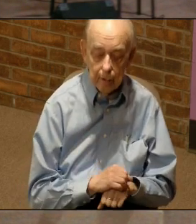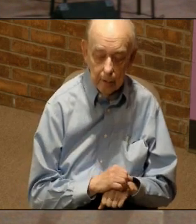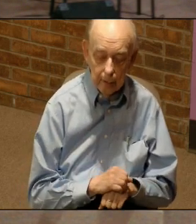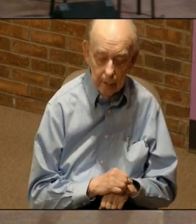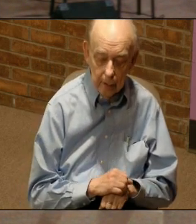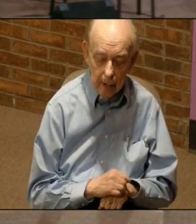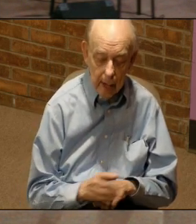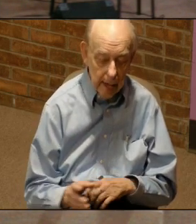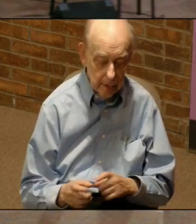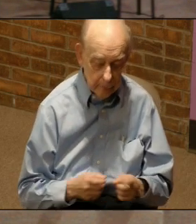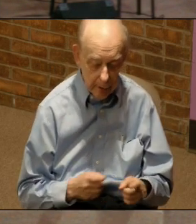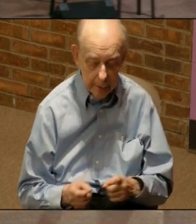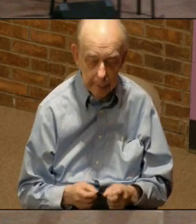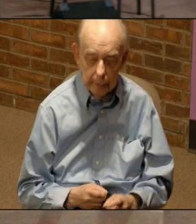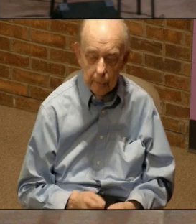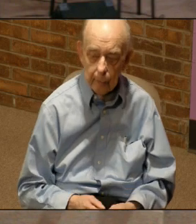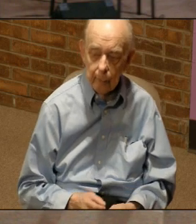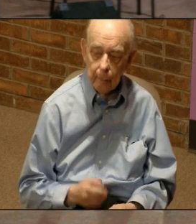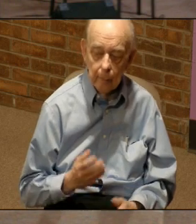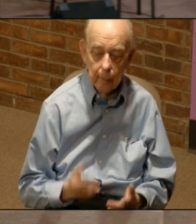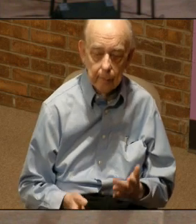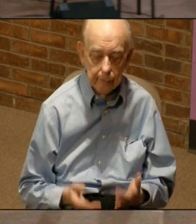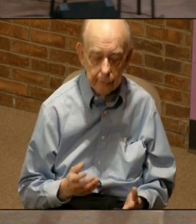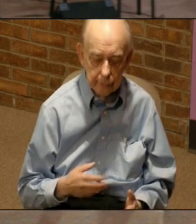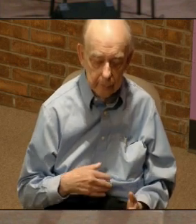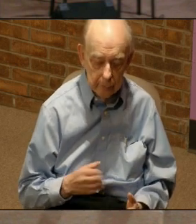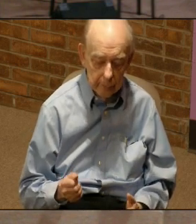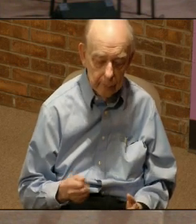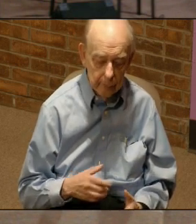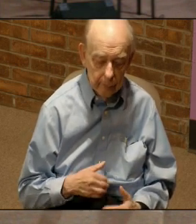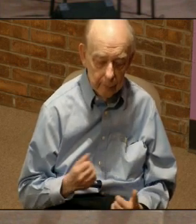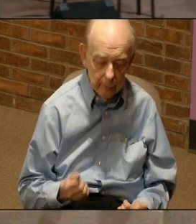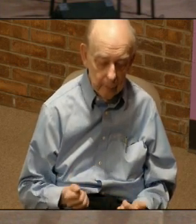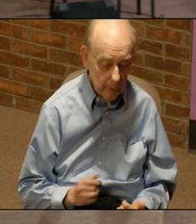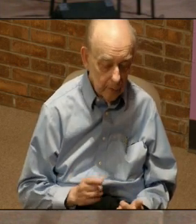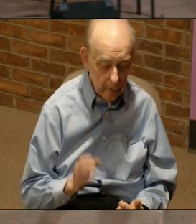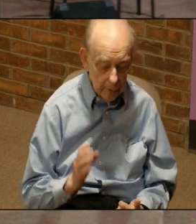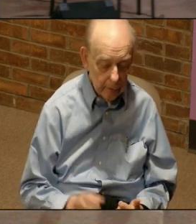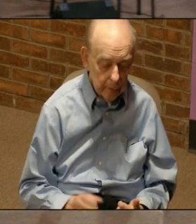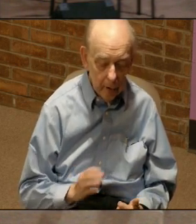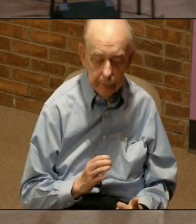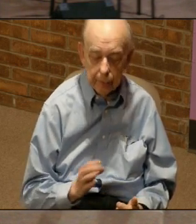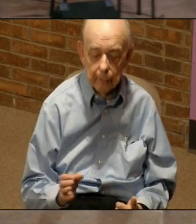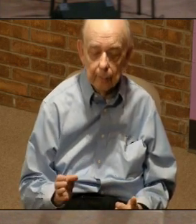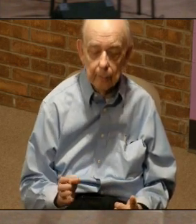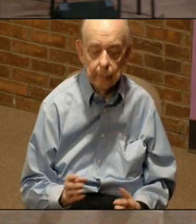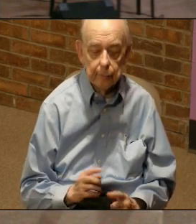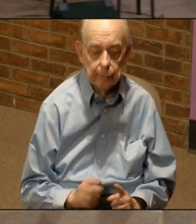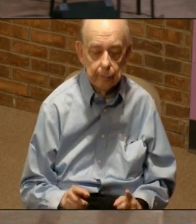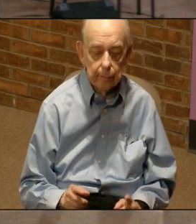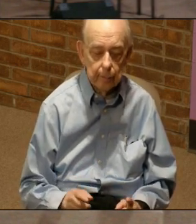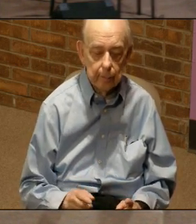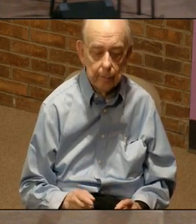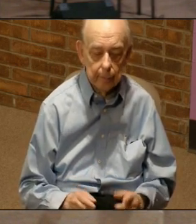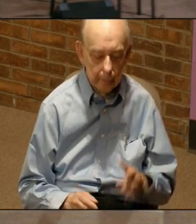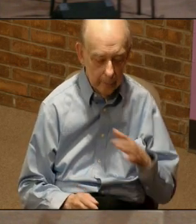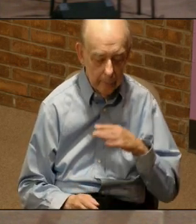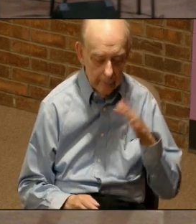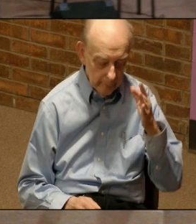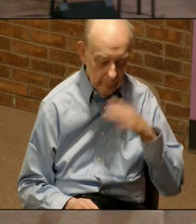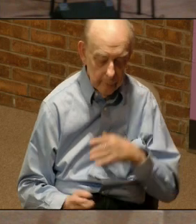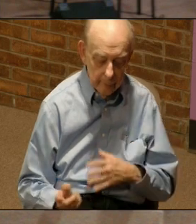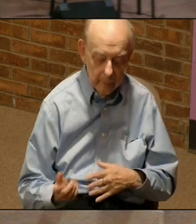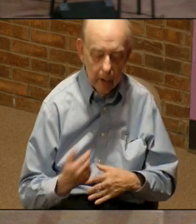and reign. You may have taken my life on the cross, but ladies and gentlemen,